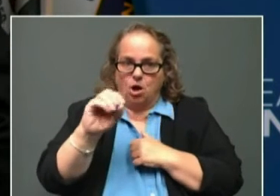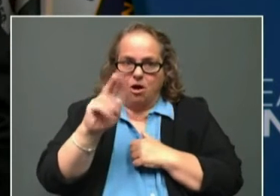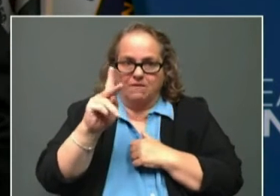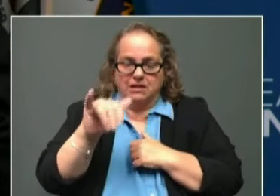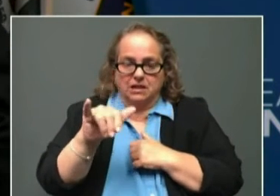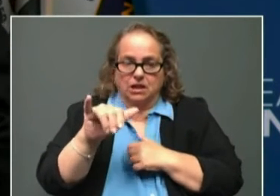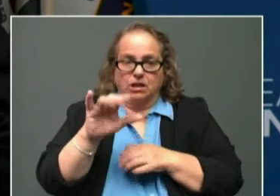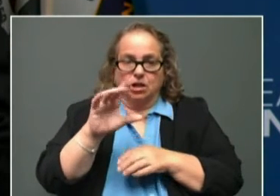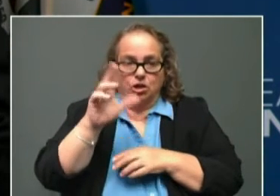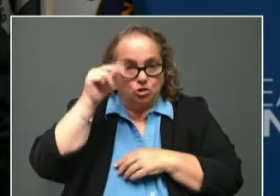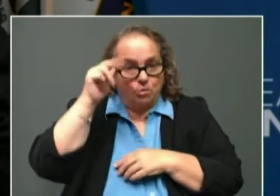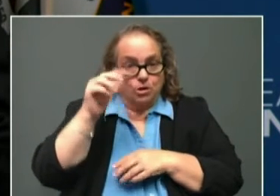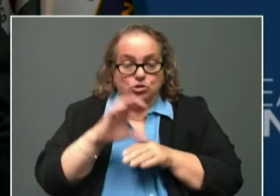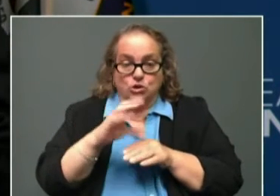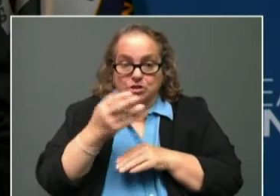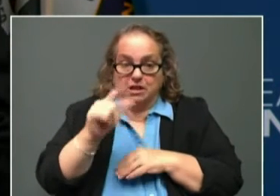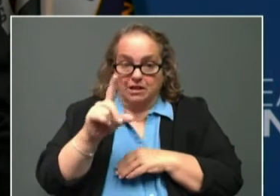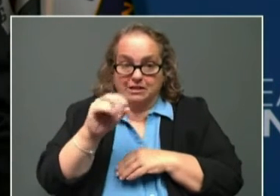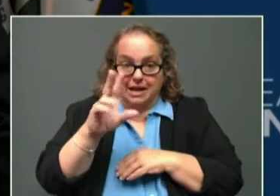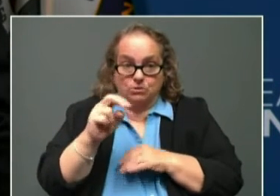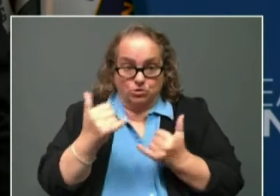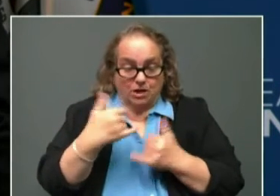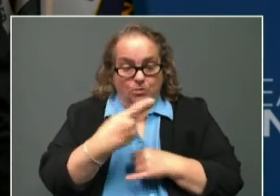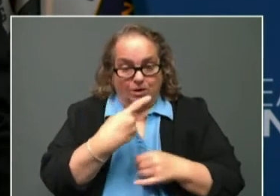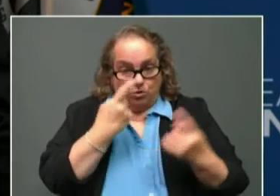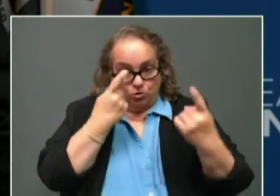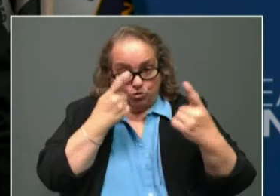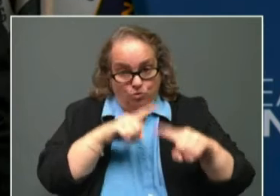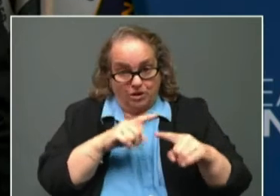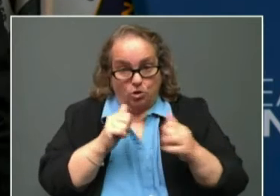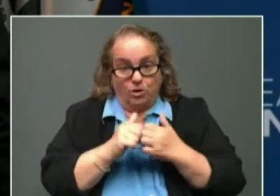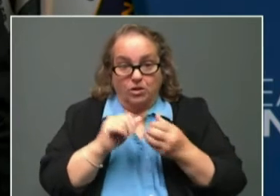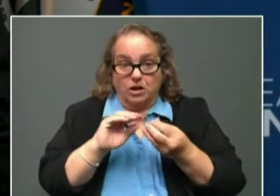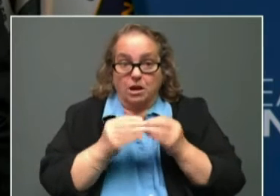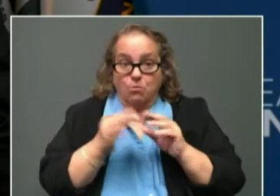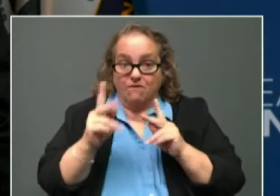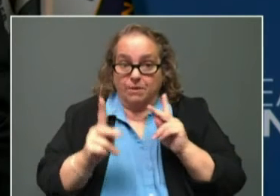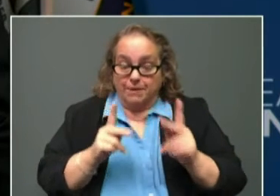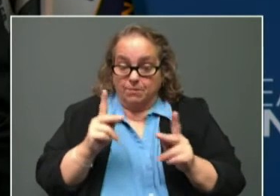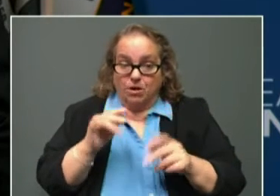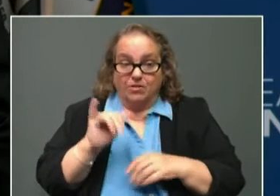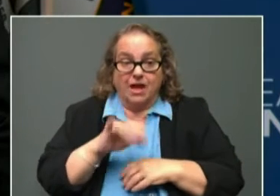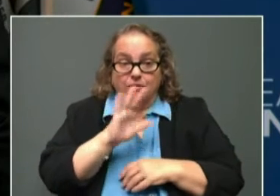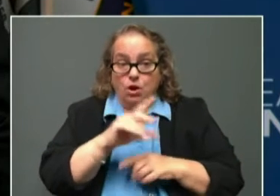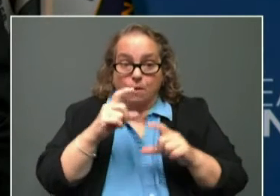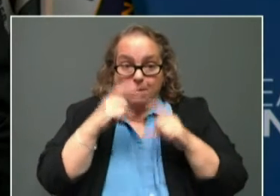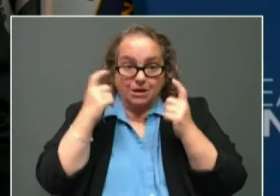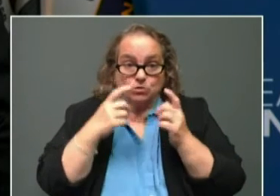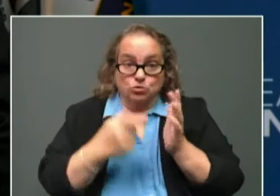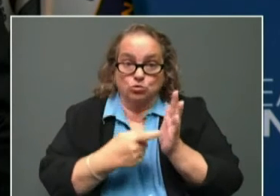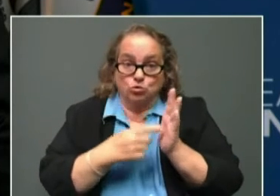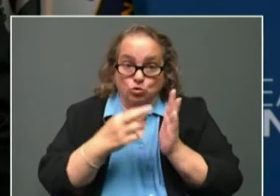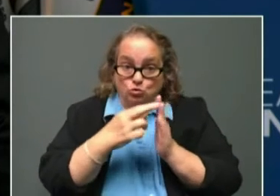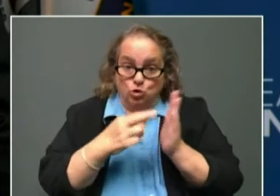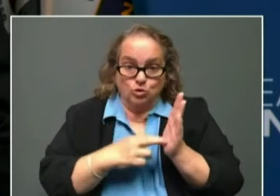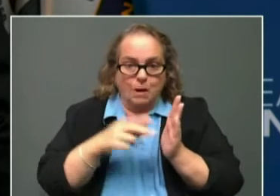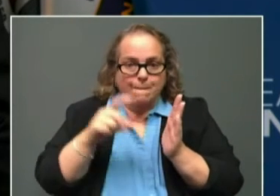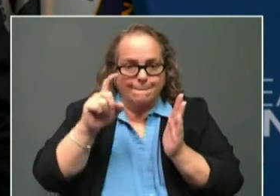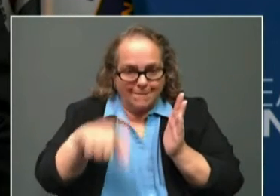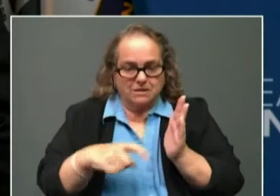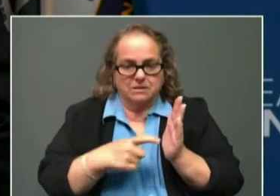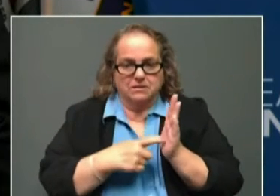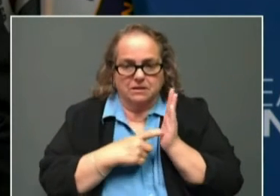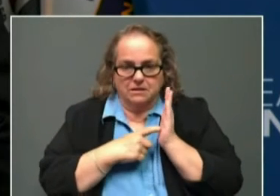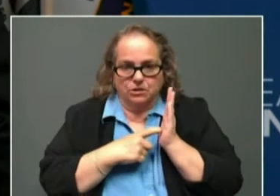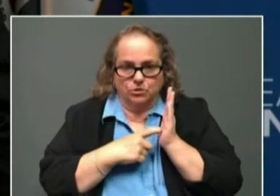Downs today. We agree that with the number of people that their masking rules must continue. They are committed to